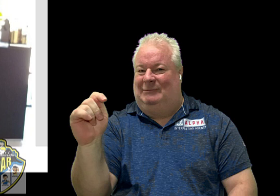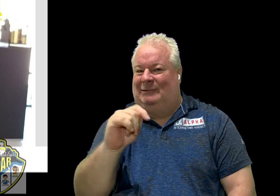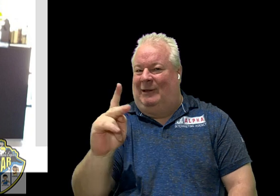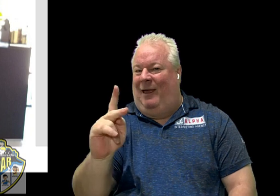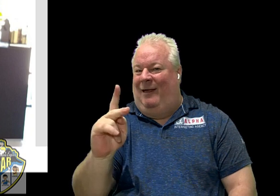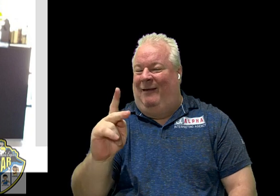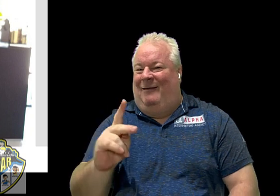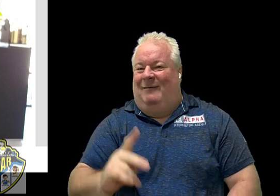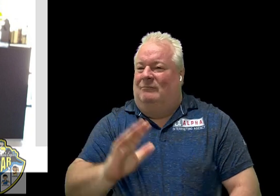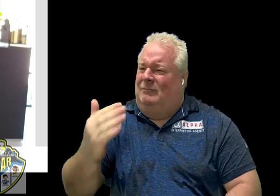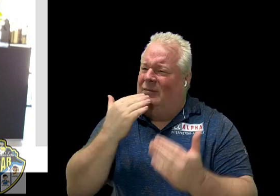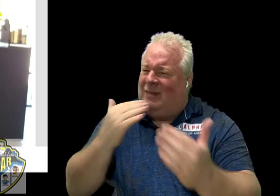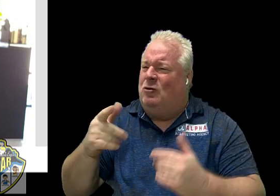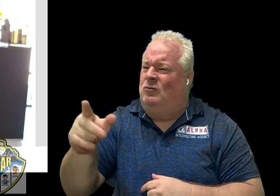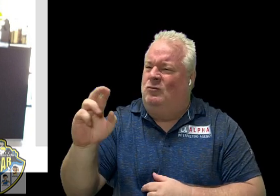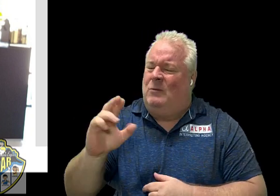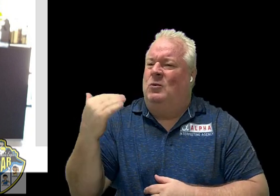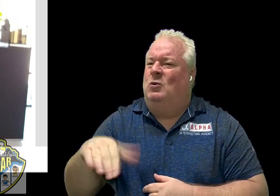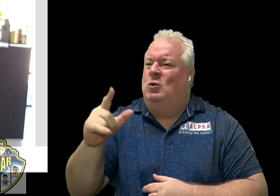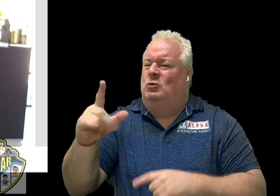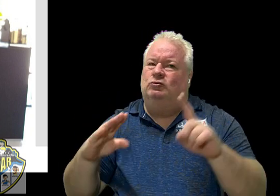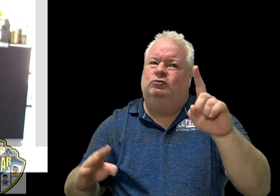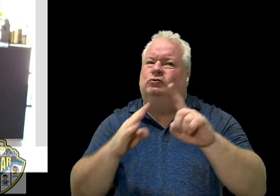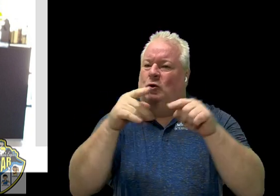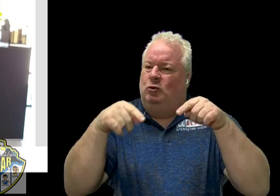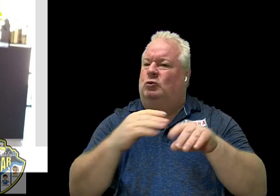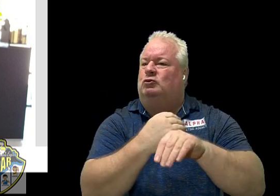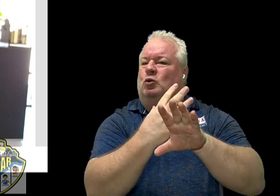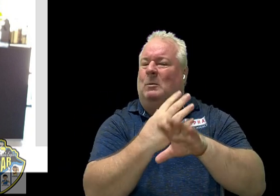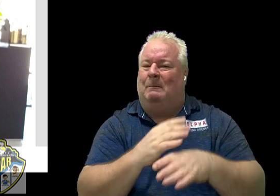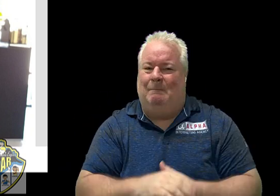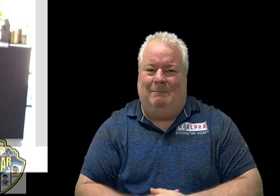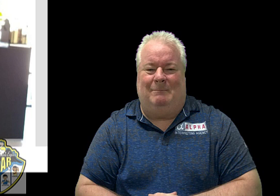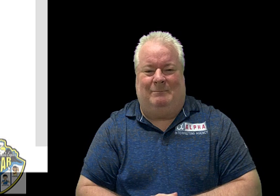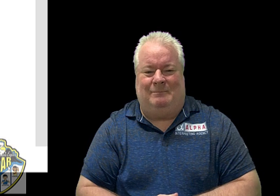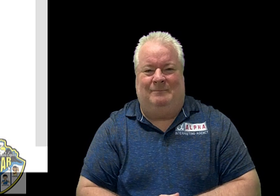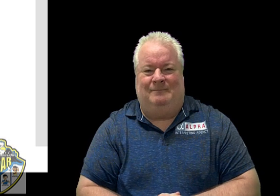TK. Thank you for soaring on Zoom.